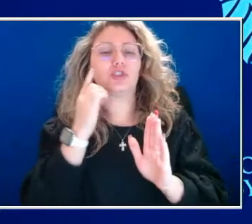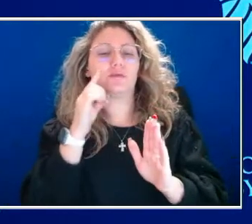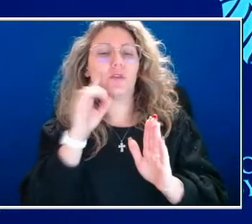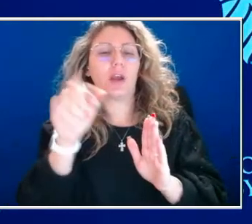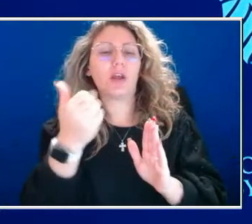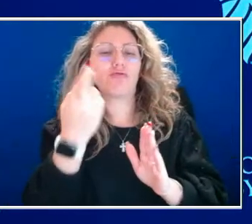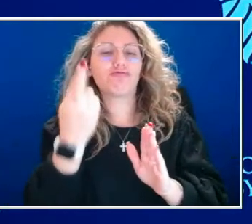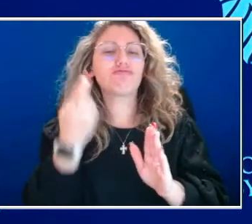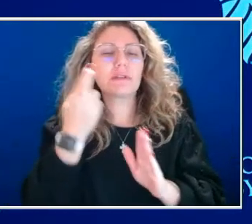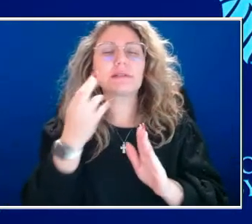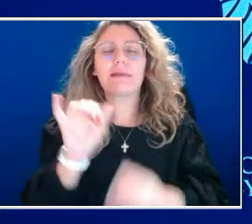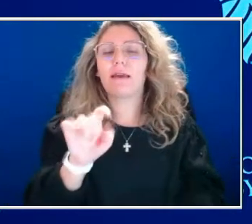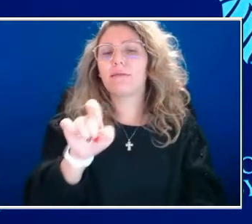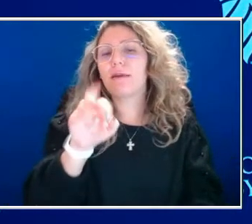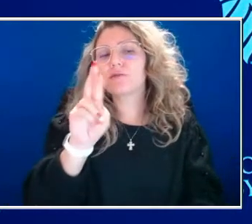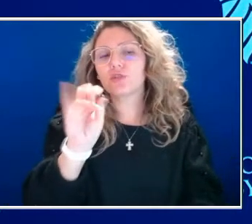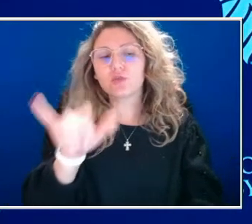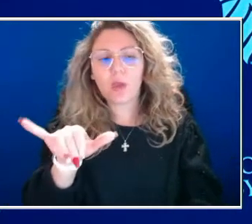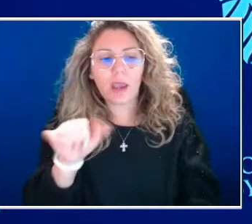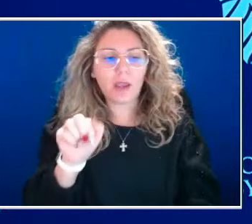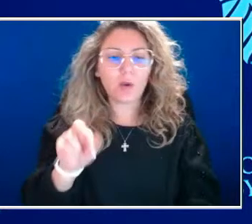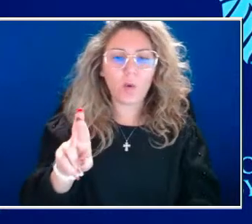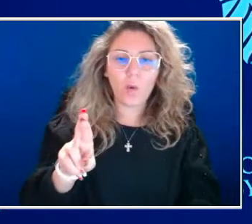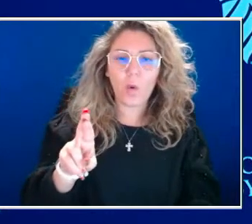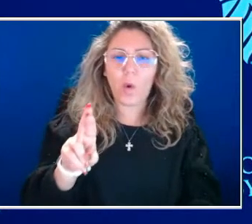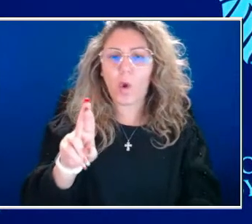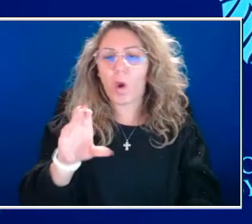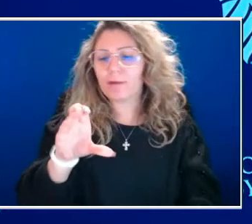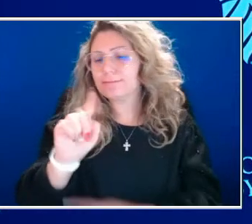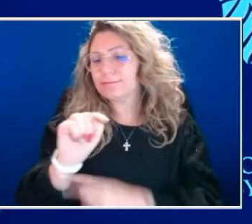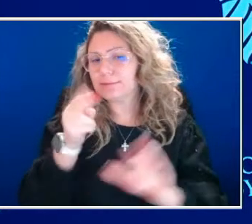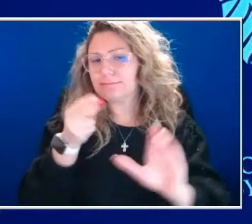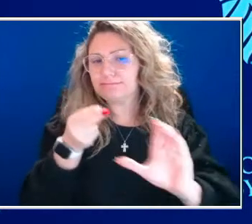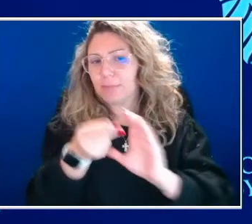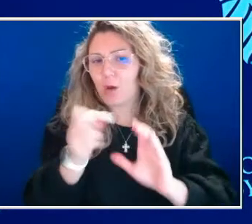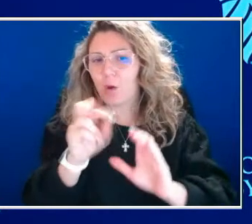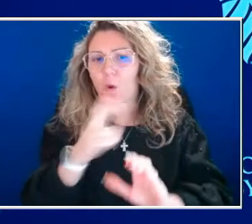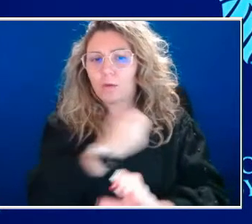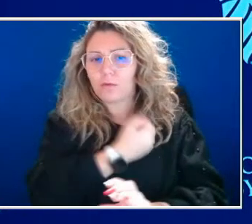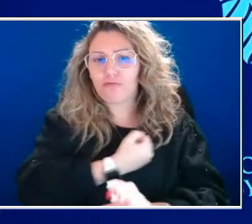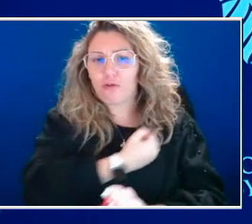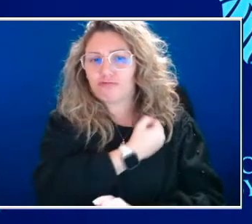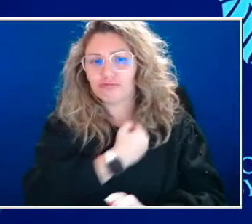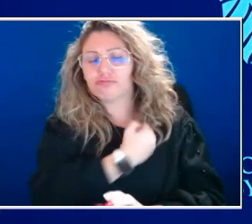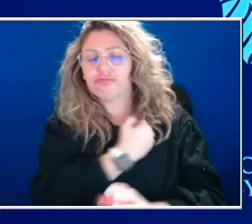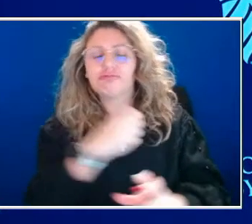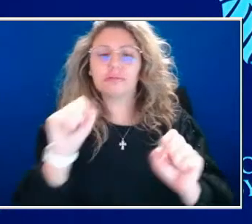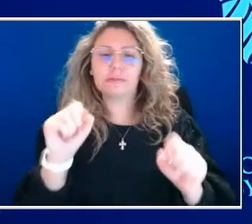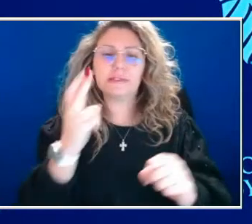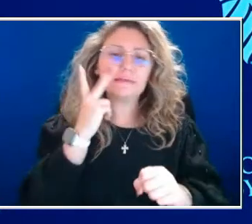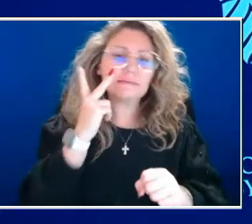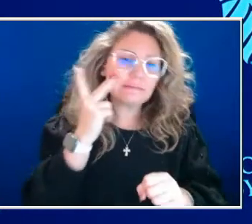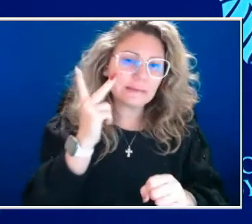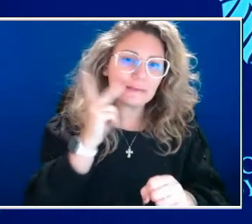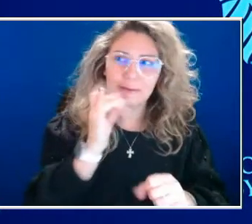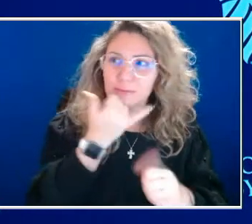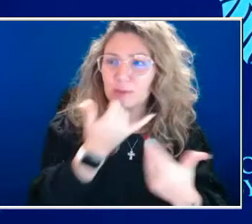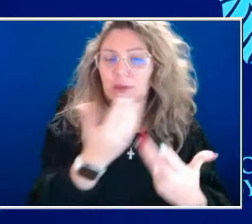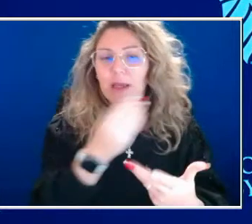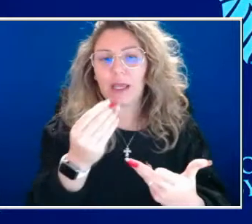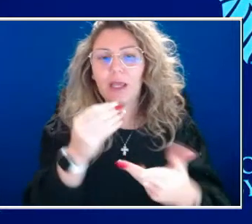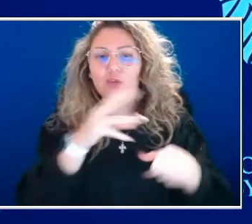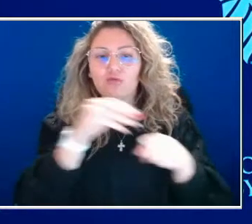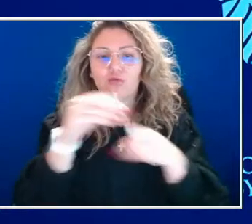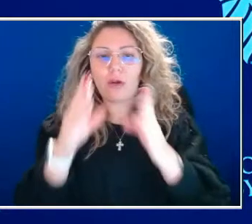x-ray or if they get a CAT scan or an ultrasound, you can see it kind of incidentally, and the radiologists here are very good at picking up